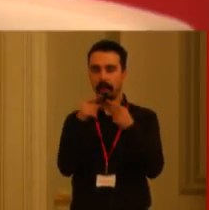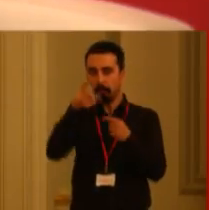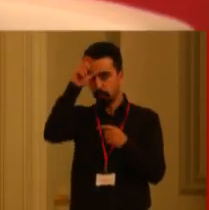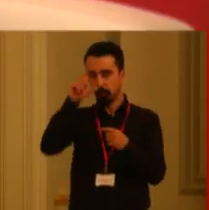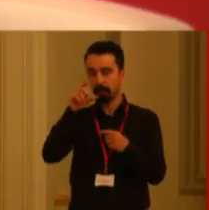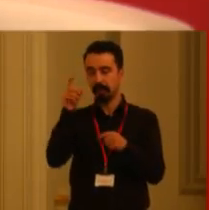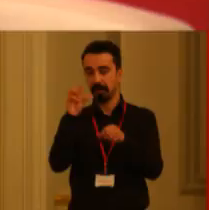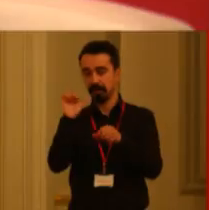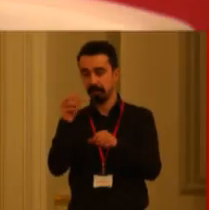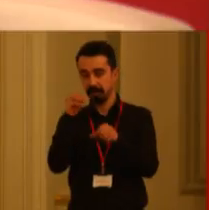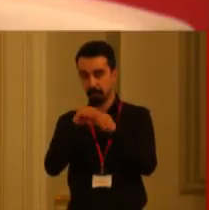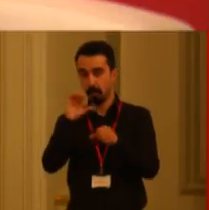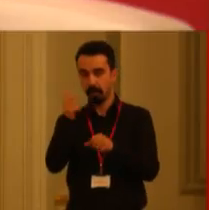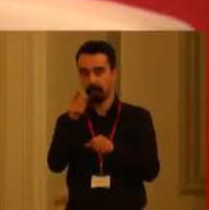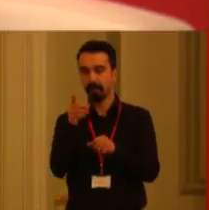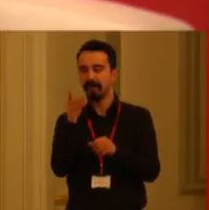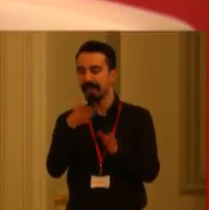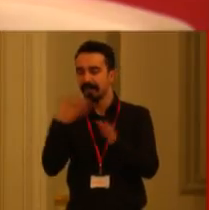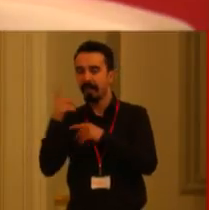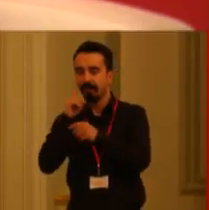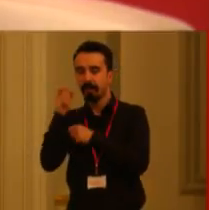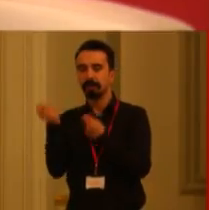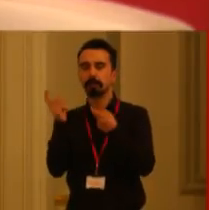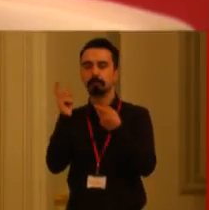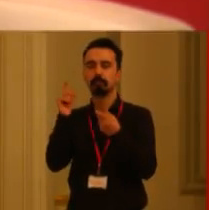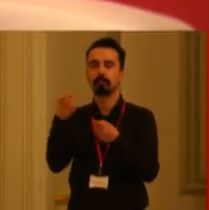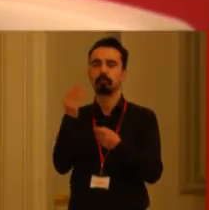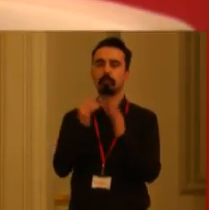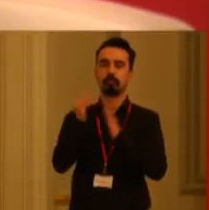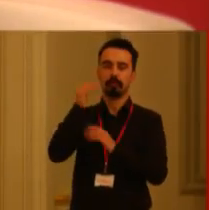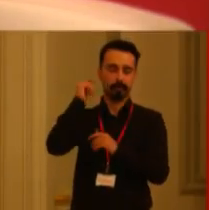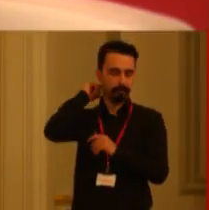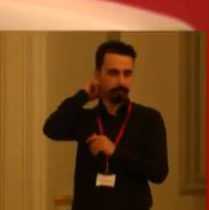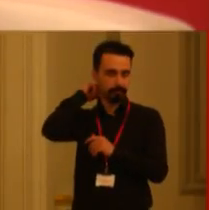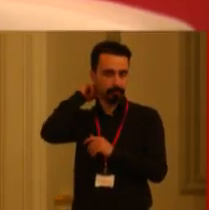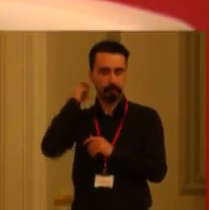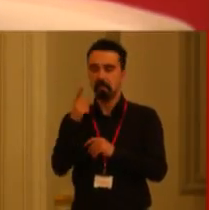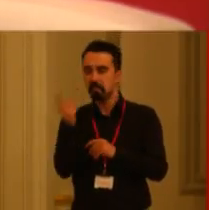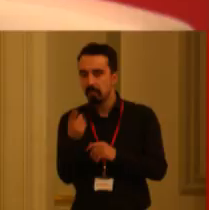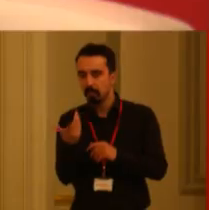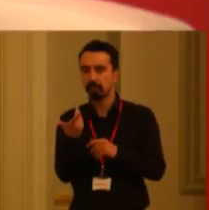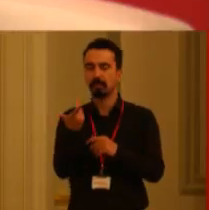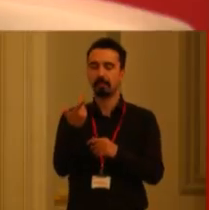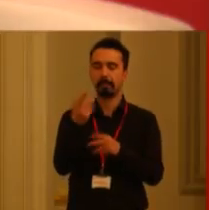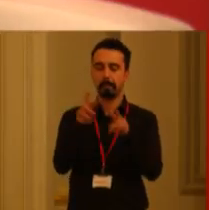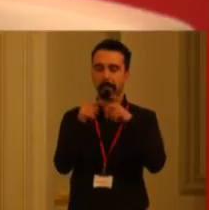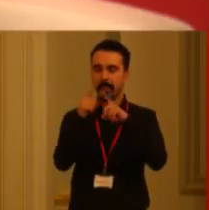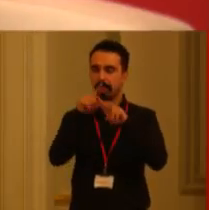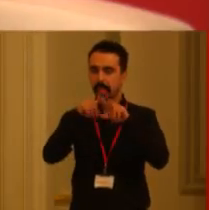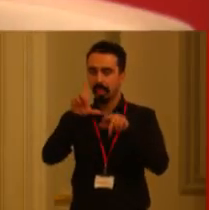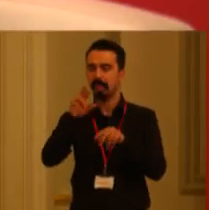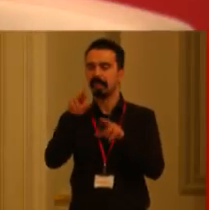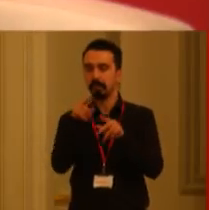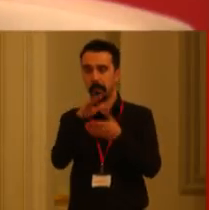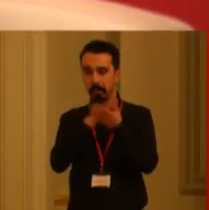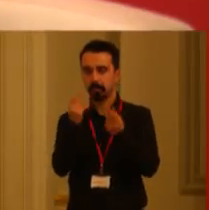your studies in specific technical departments, you will then be quite fortunate to find a job in the